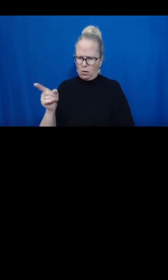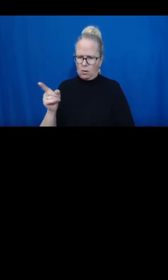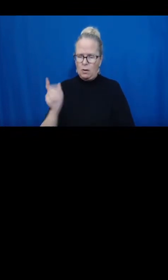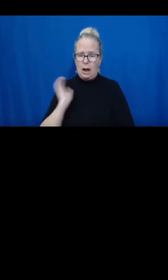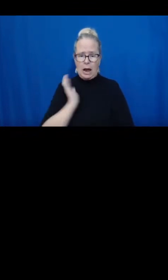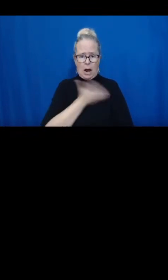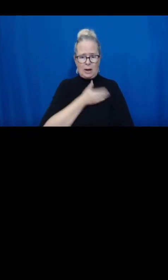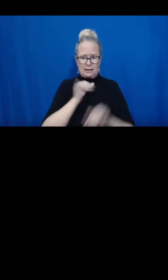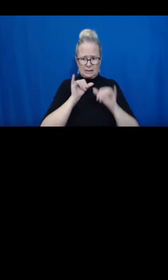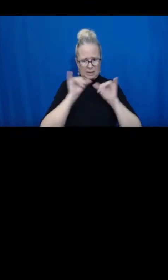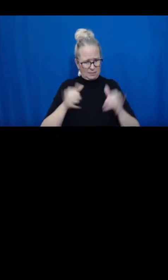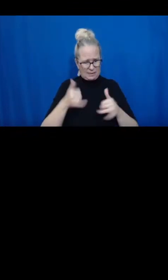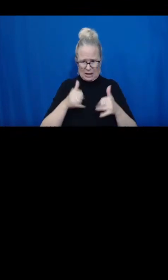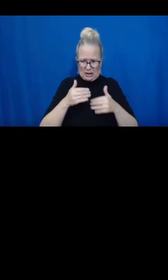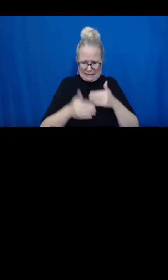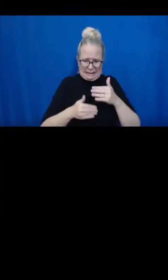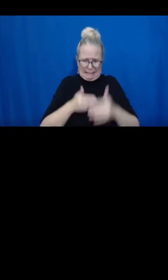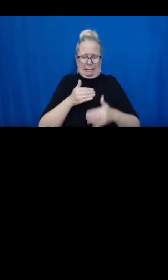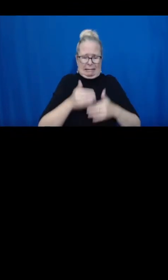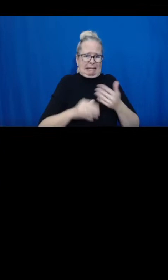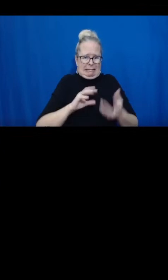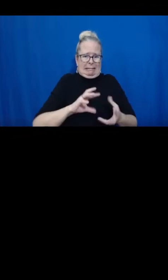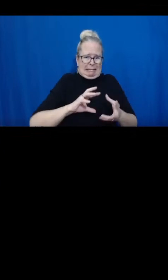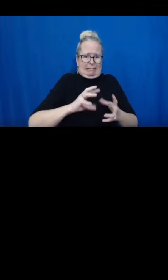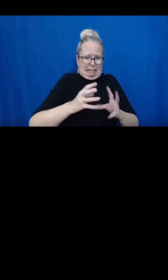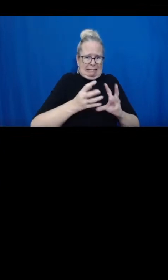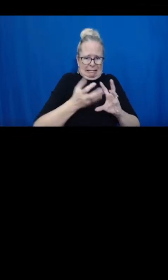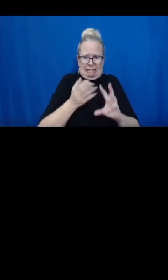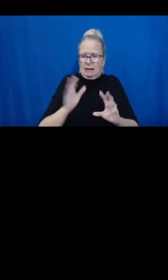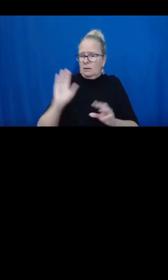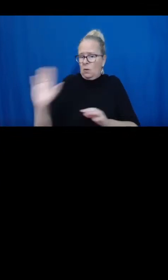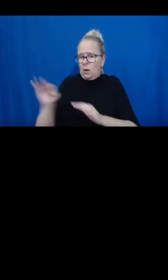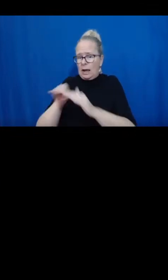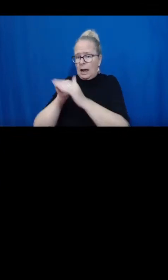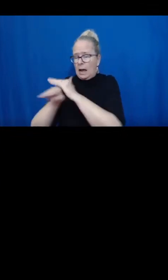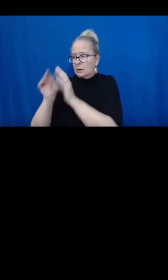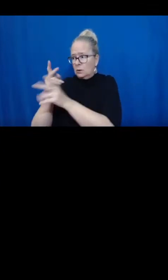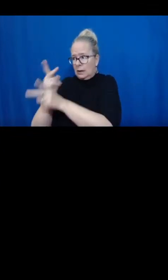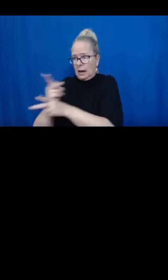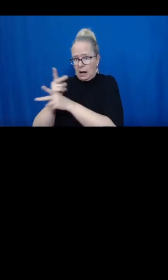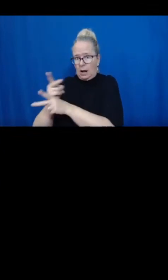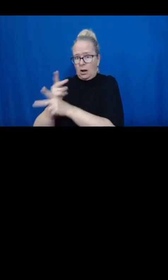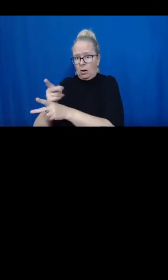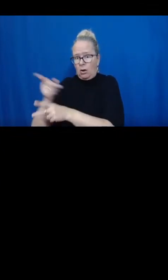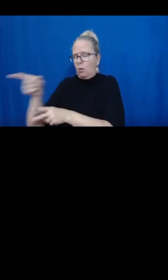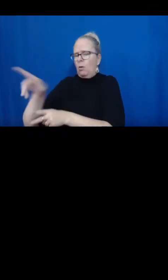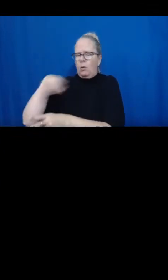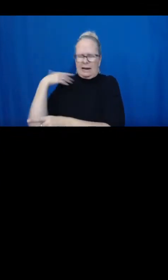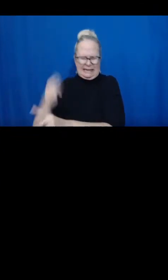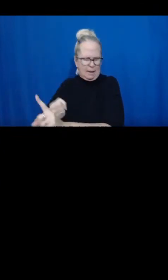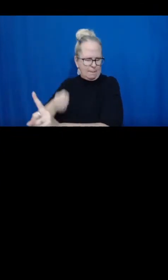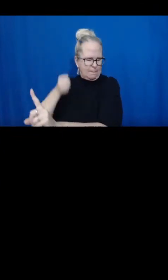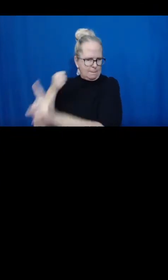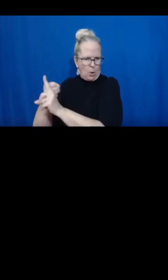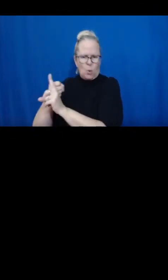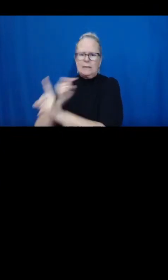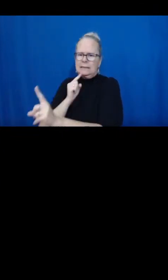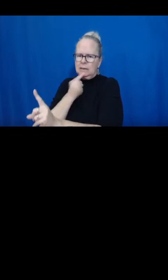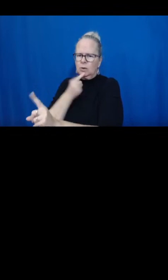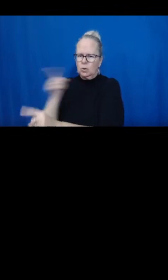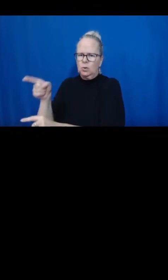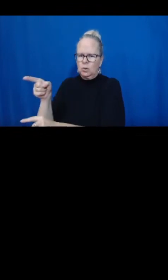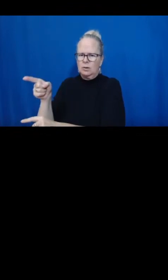their access to care is so severely impacted at this moment. So if you have family in Saskatchewan, friends,